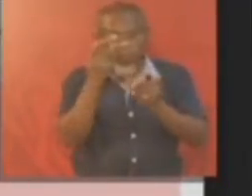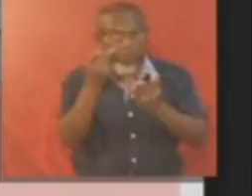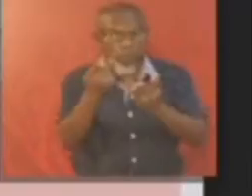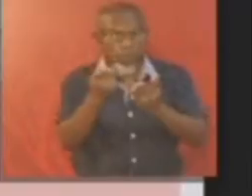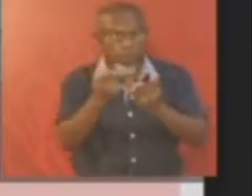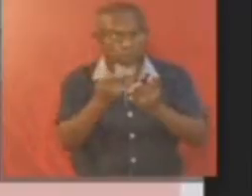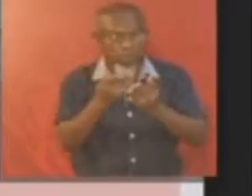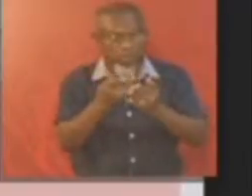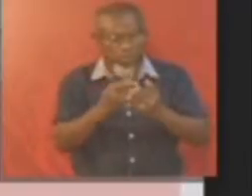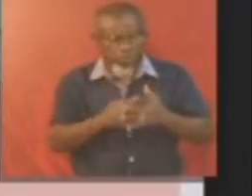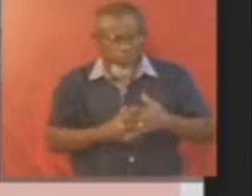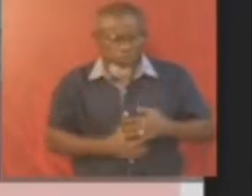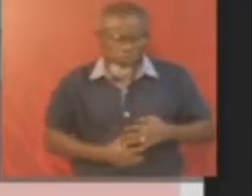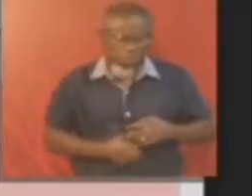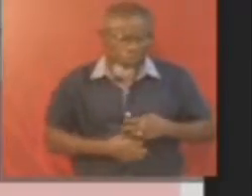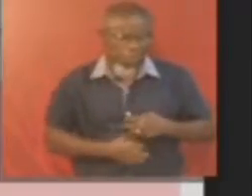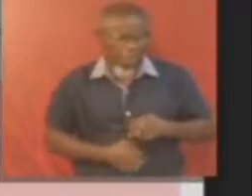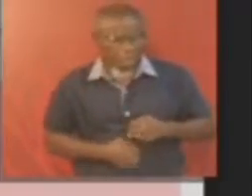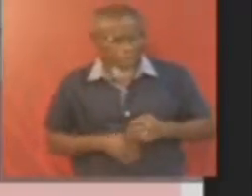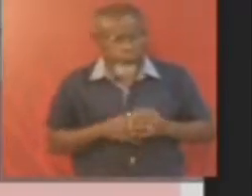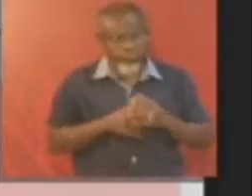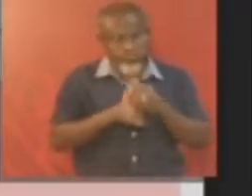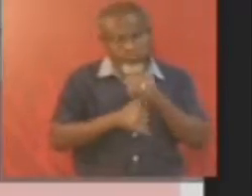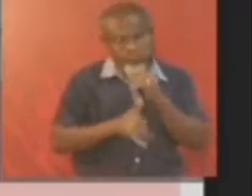gastrointestinal side effects. You can see diarrhea, vomiting.